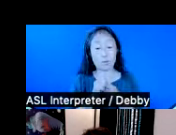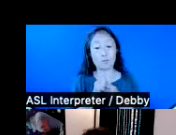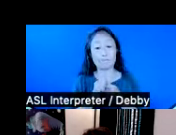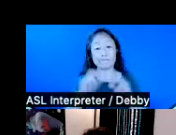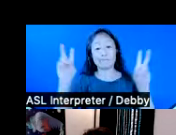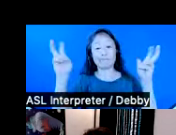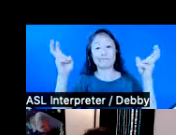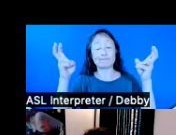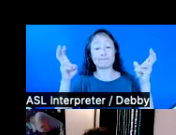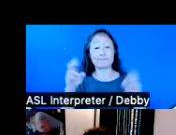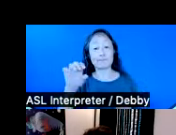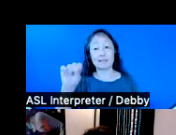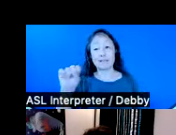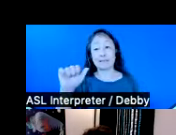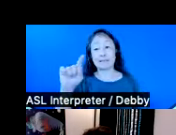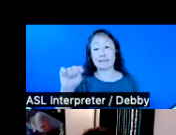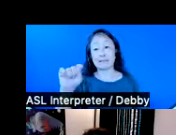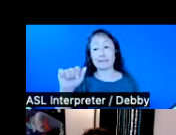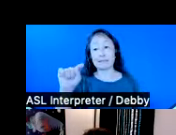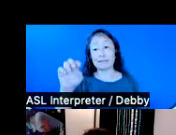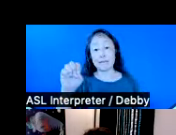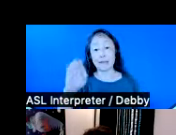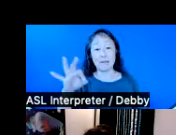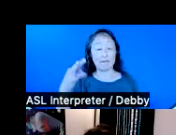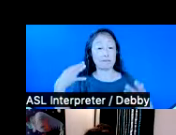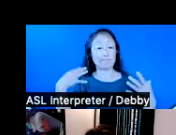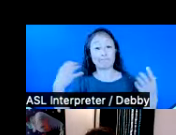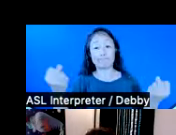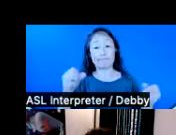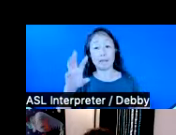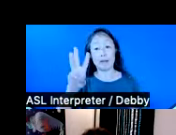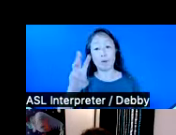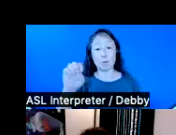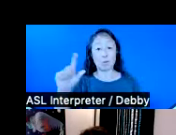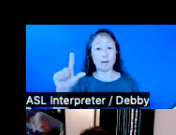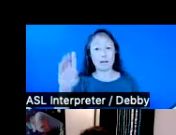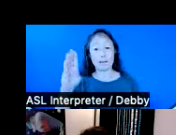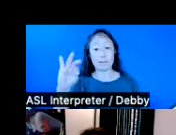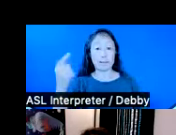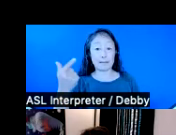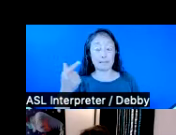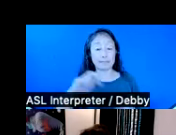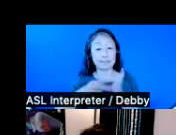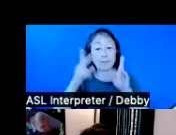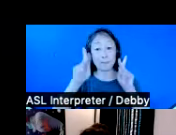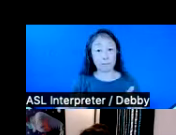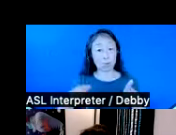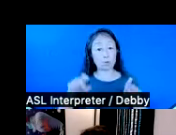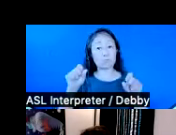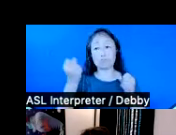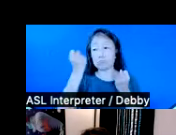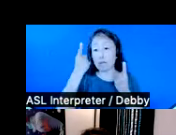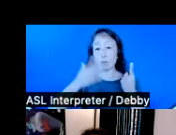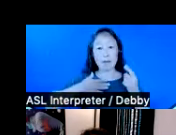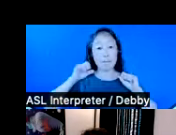well-being in which the person realizes their own abilities, copes with normal stresses in